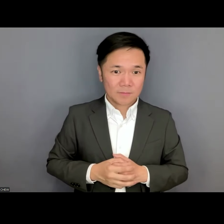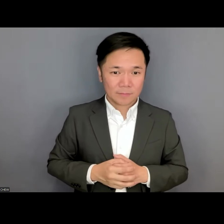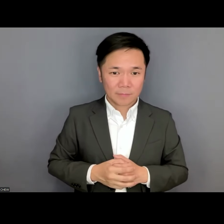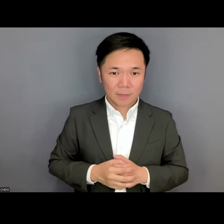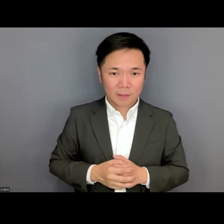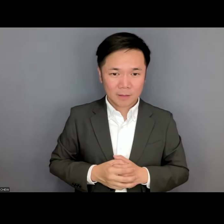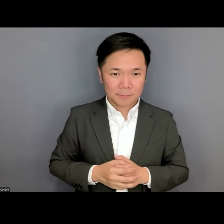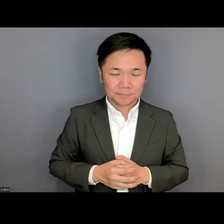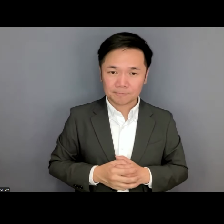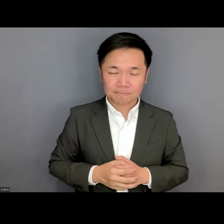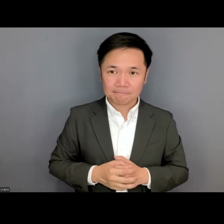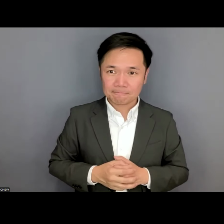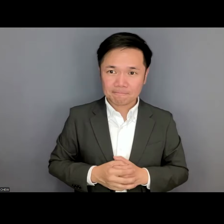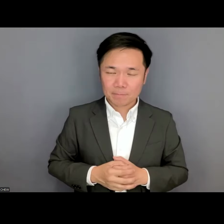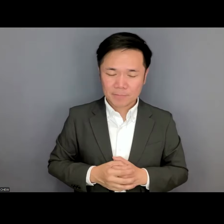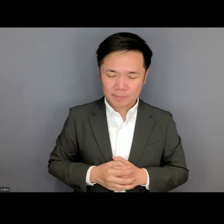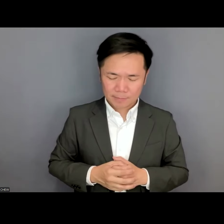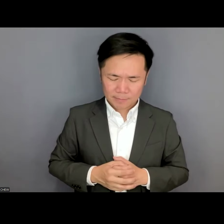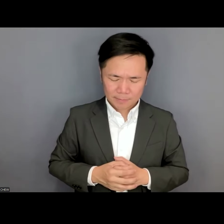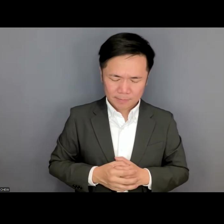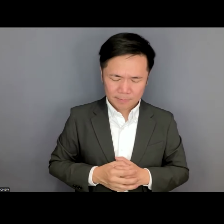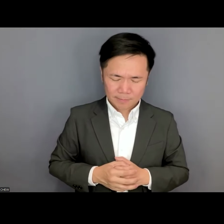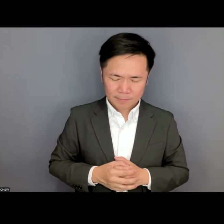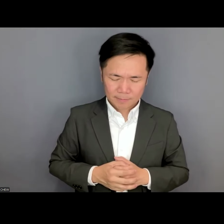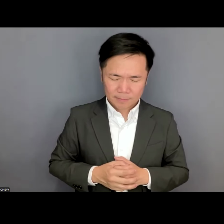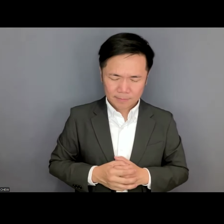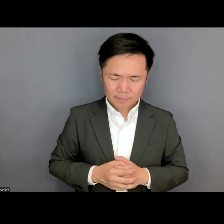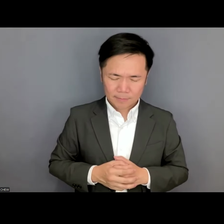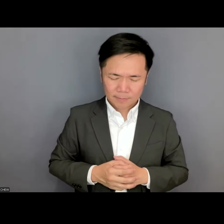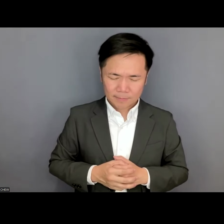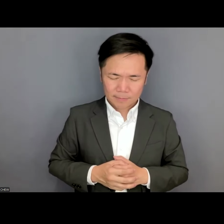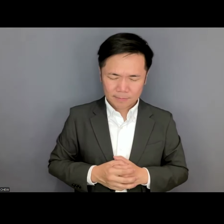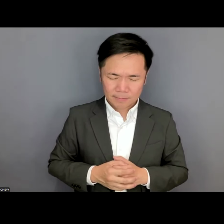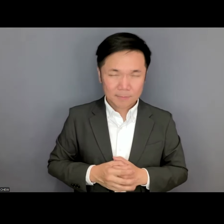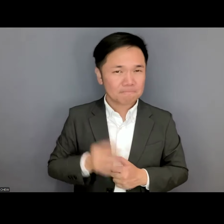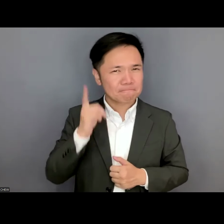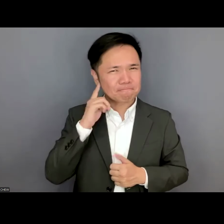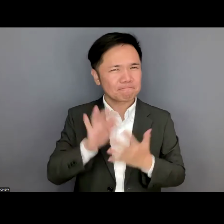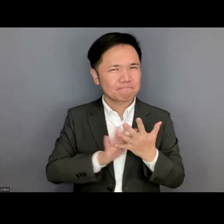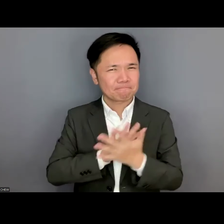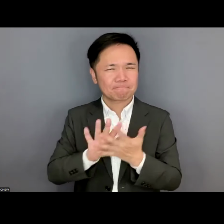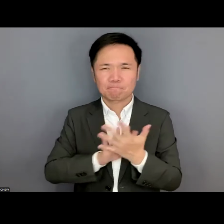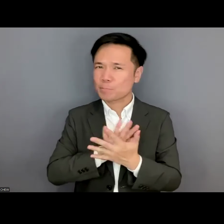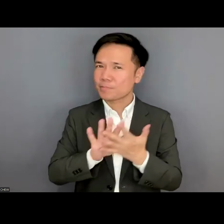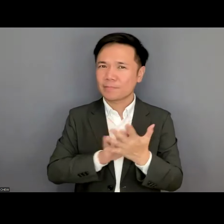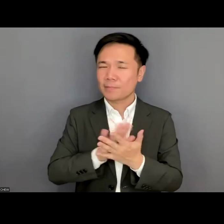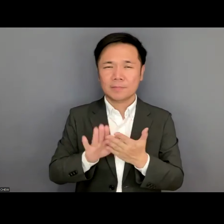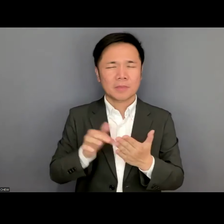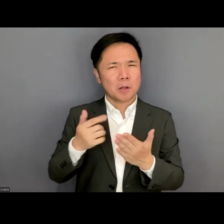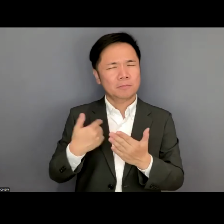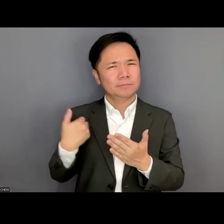septembre, we que have les pays ont since adopté à September l'unanimité